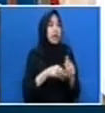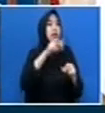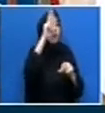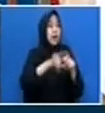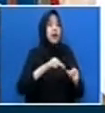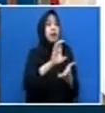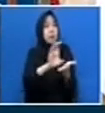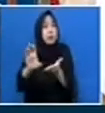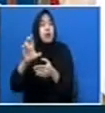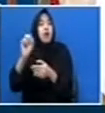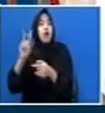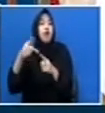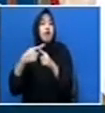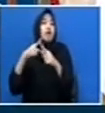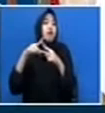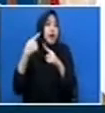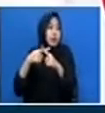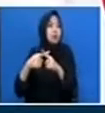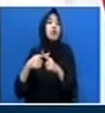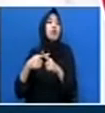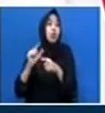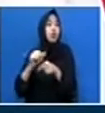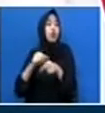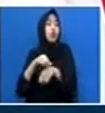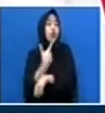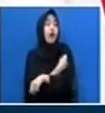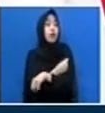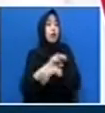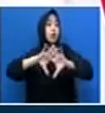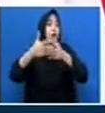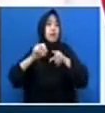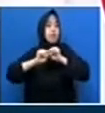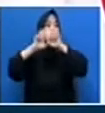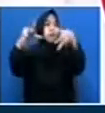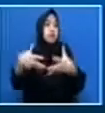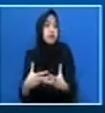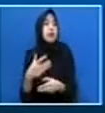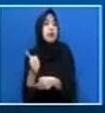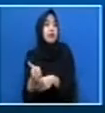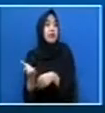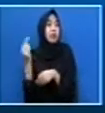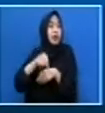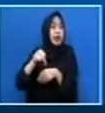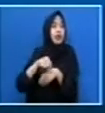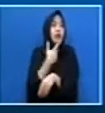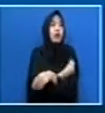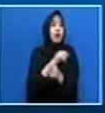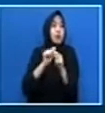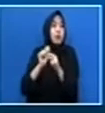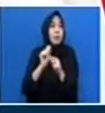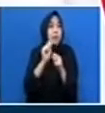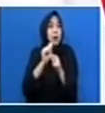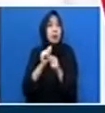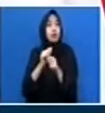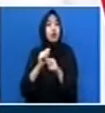$2 billion by 2022. And now we are actually sharing doses, and those announcements will be coming